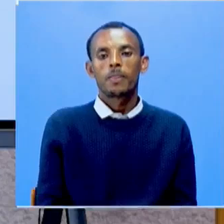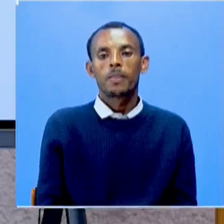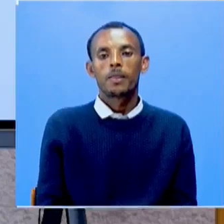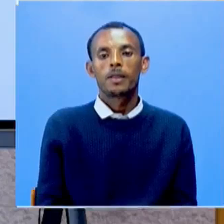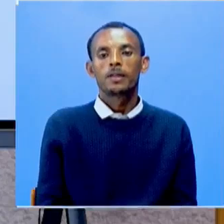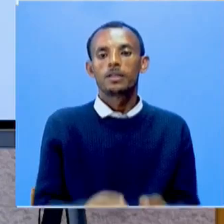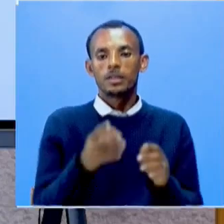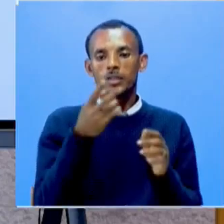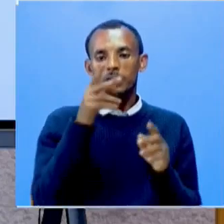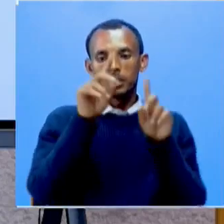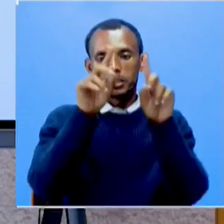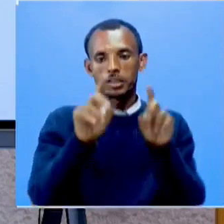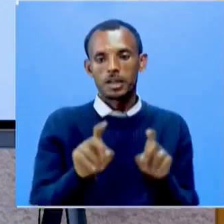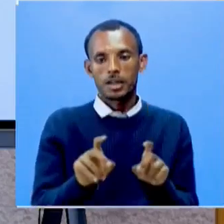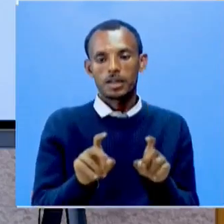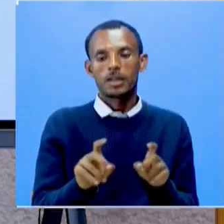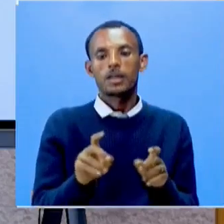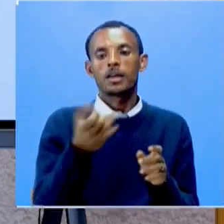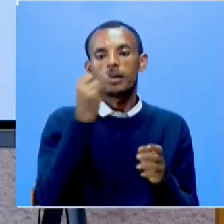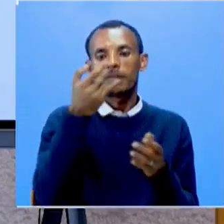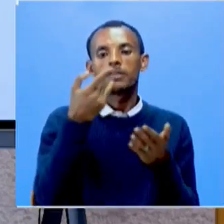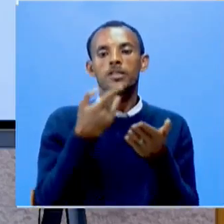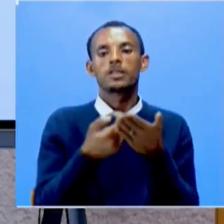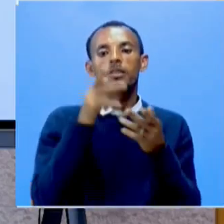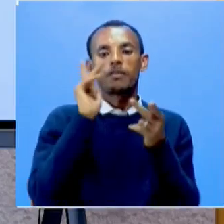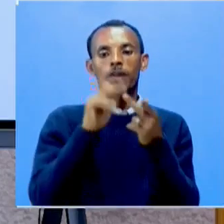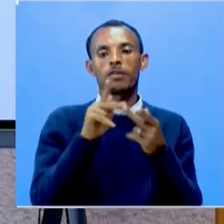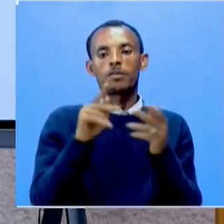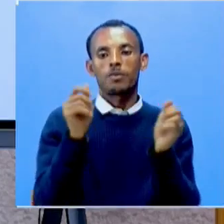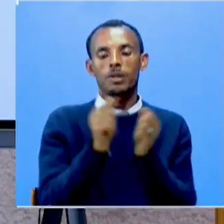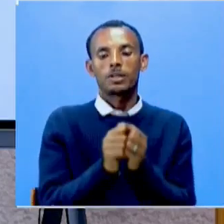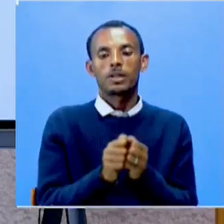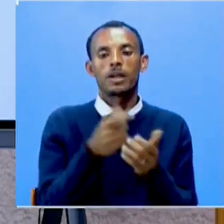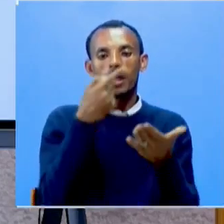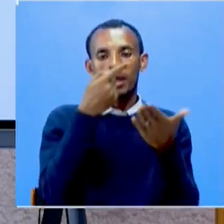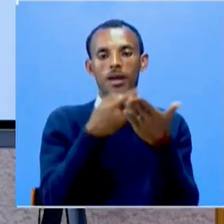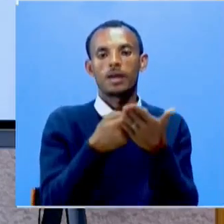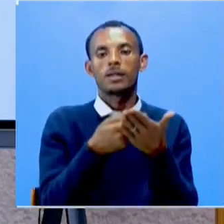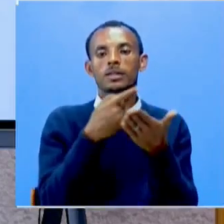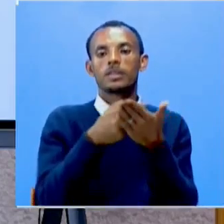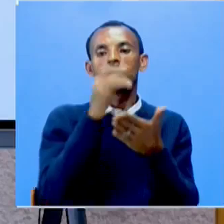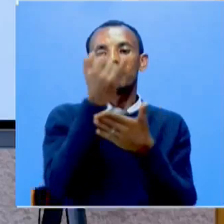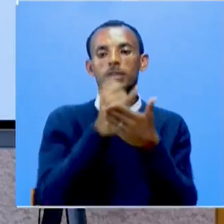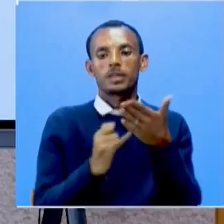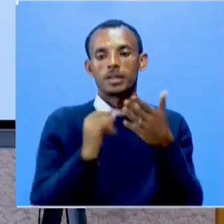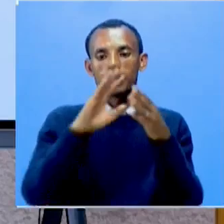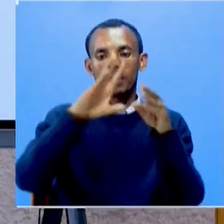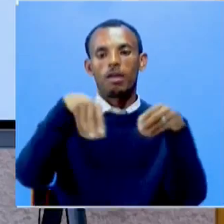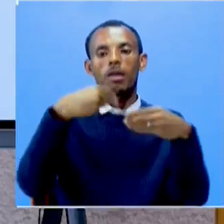check, or let's do it together. Here, this picture is given.